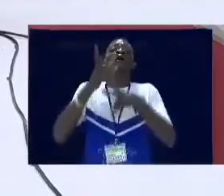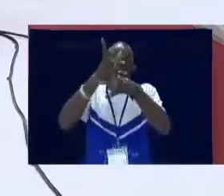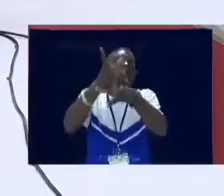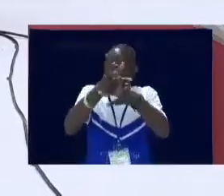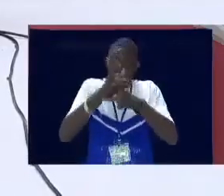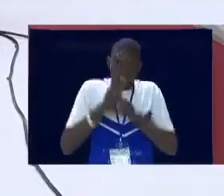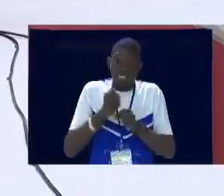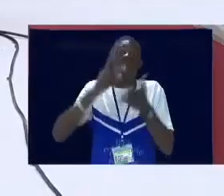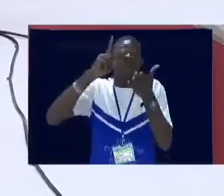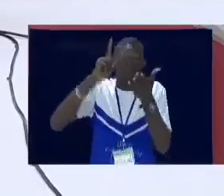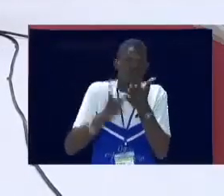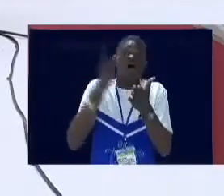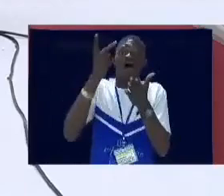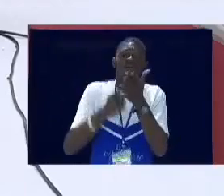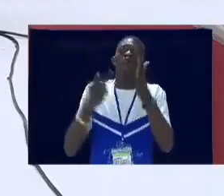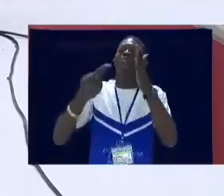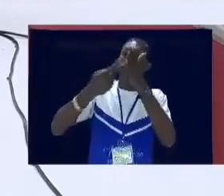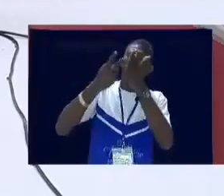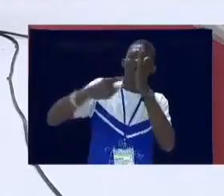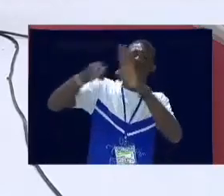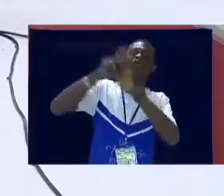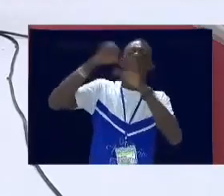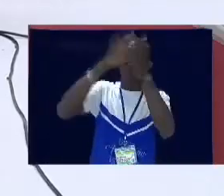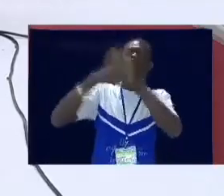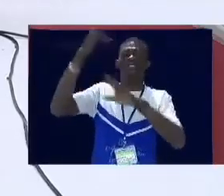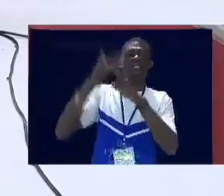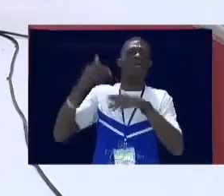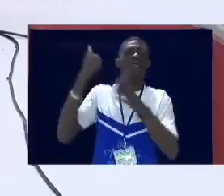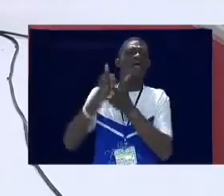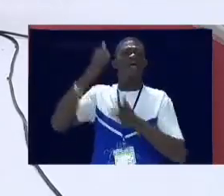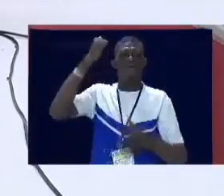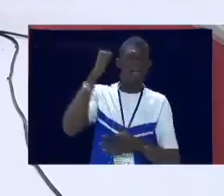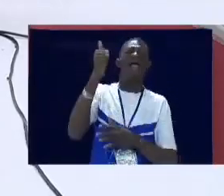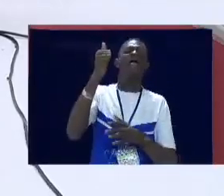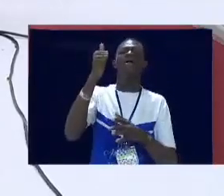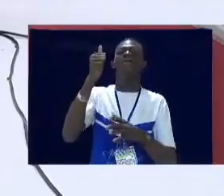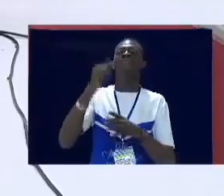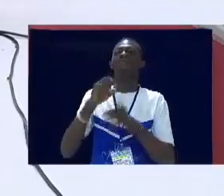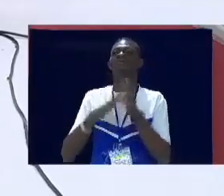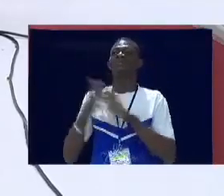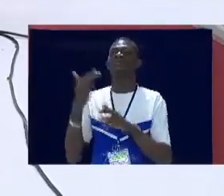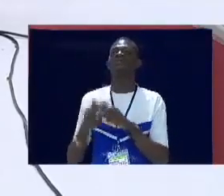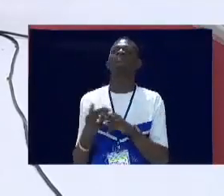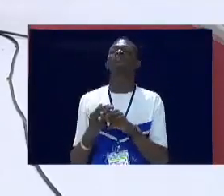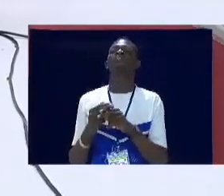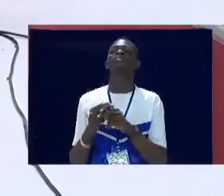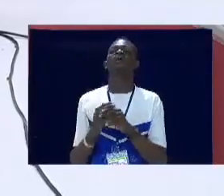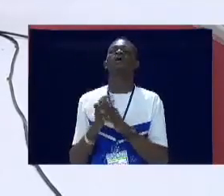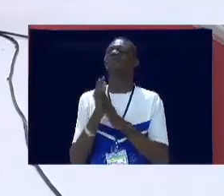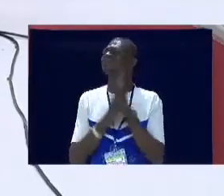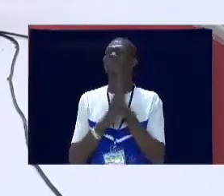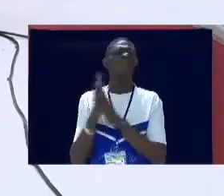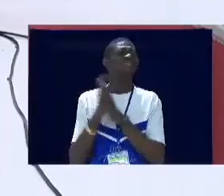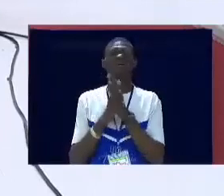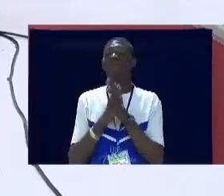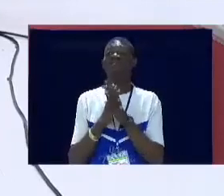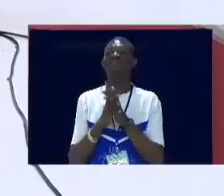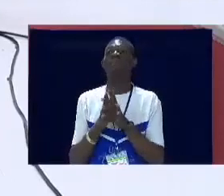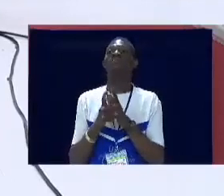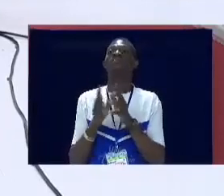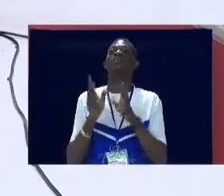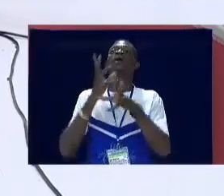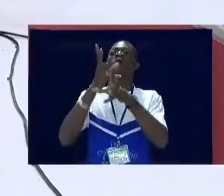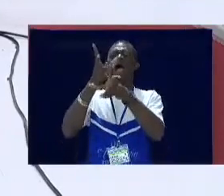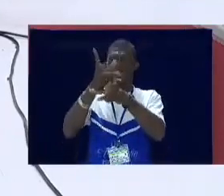Receive the double portion. Amen. Egba iloko meji. Receive